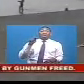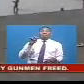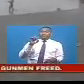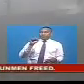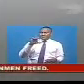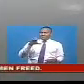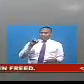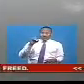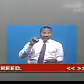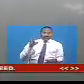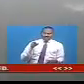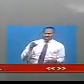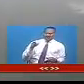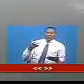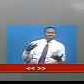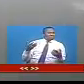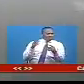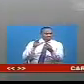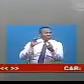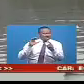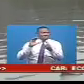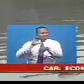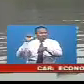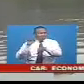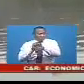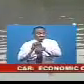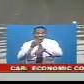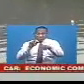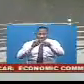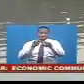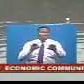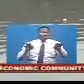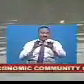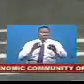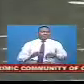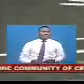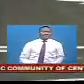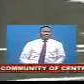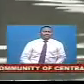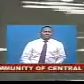Bosomtwe a biosphere reserve of cultural importance to the heritage of Ghana.